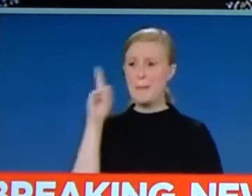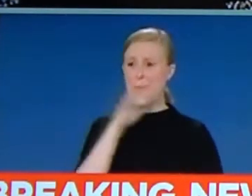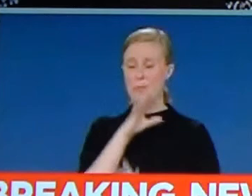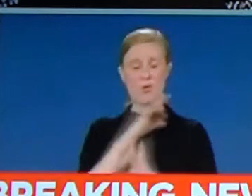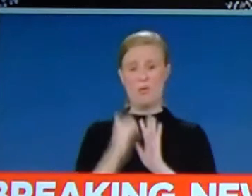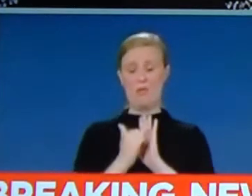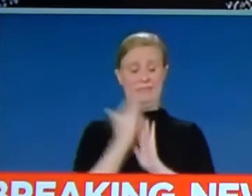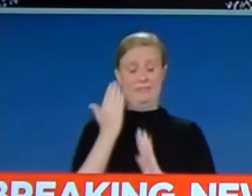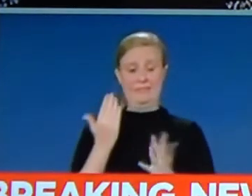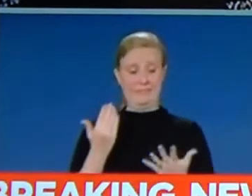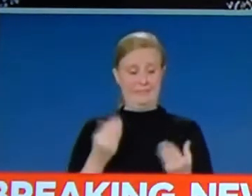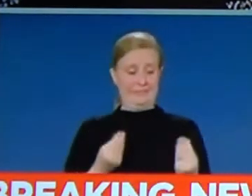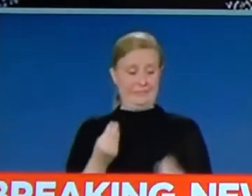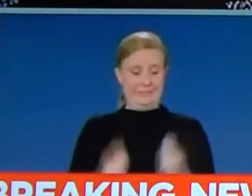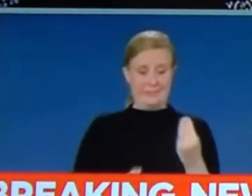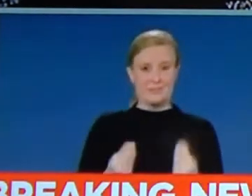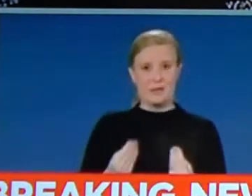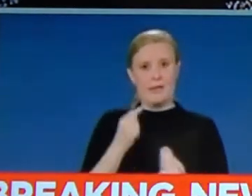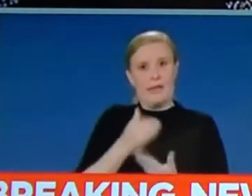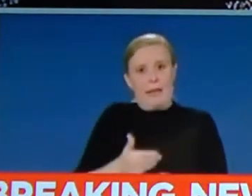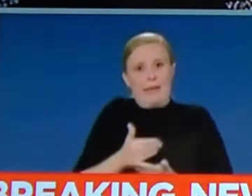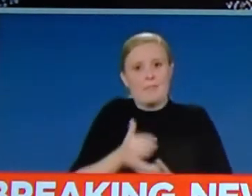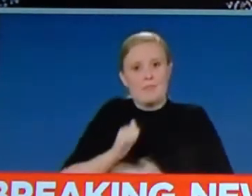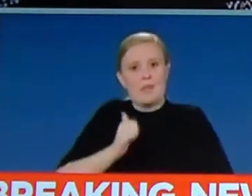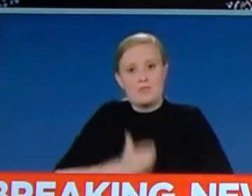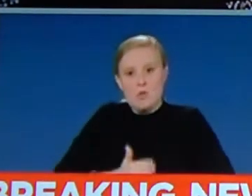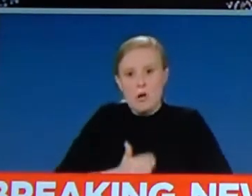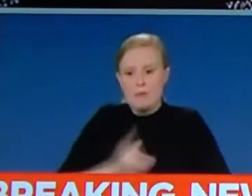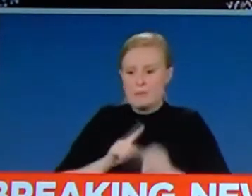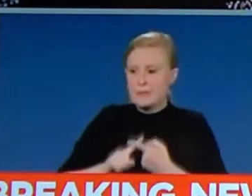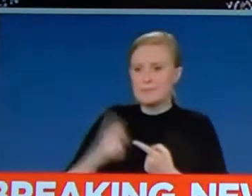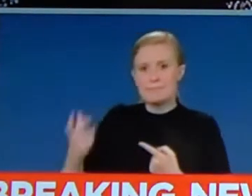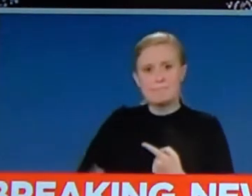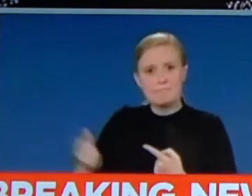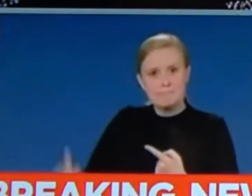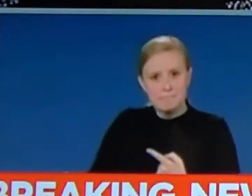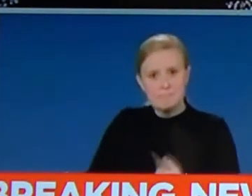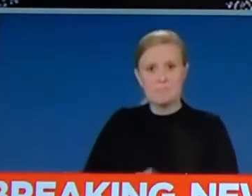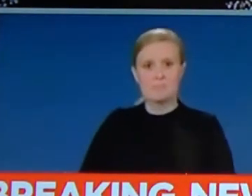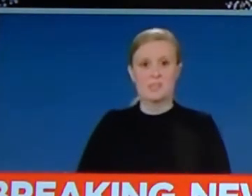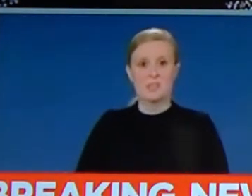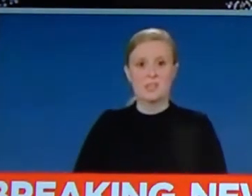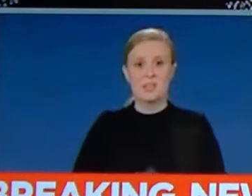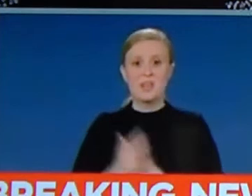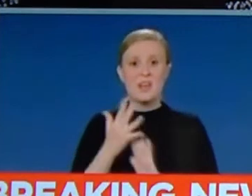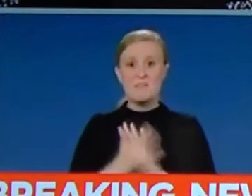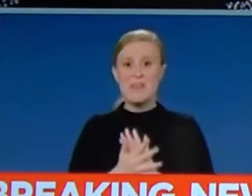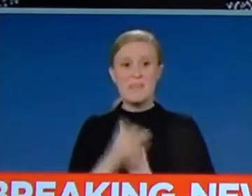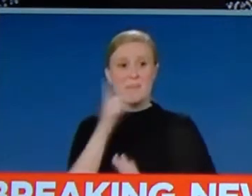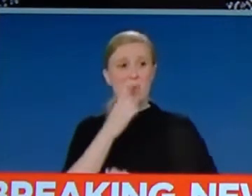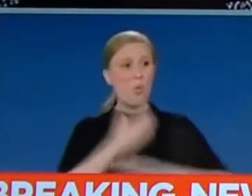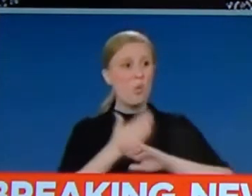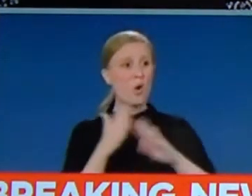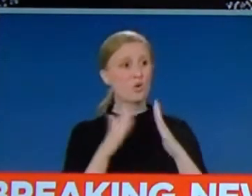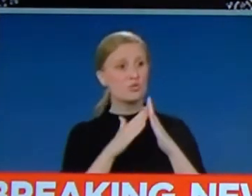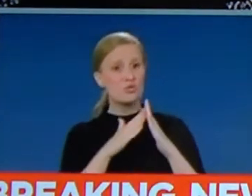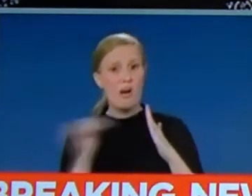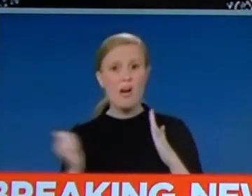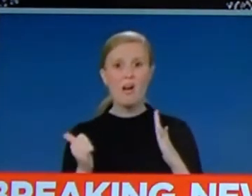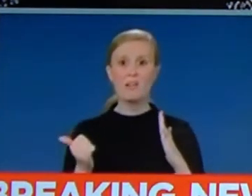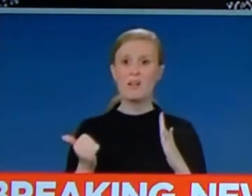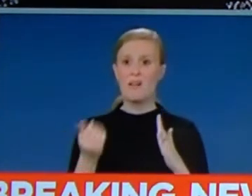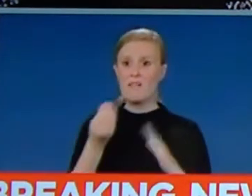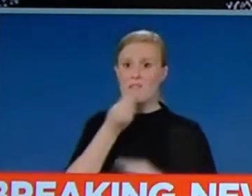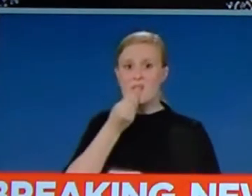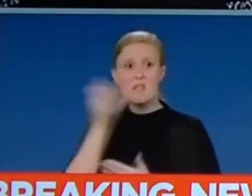critical to ensuring and protecting the supply lines of the goods and services that Australians rely on. I'm now deep in drafting with the